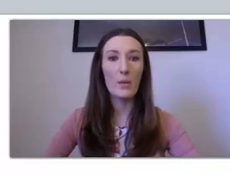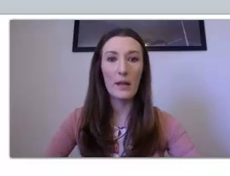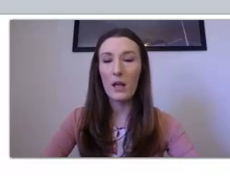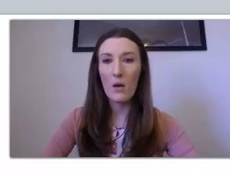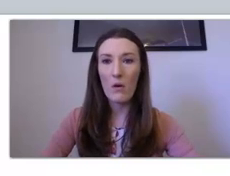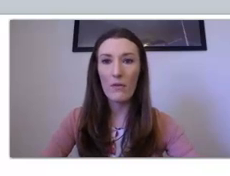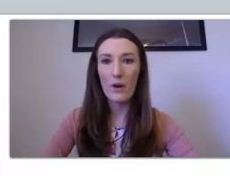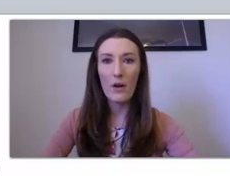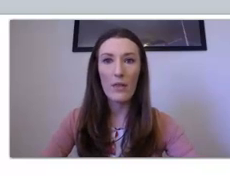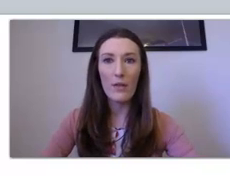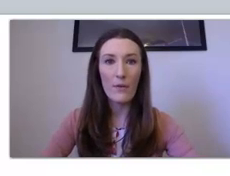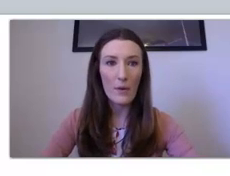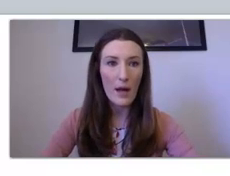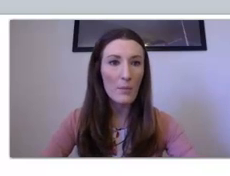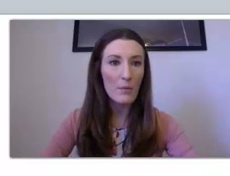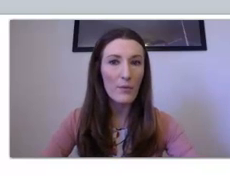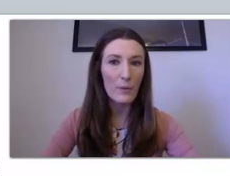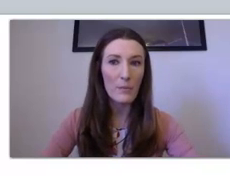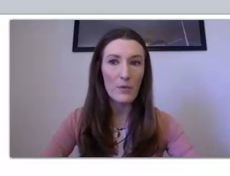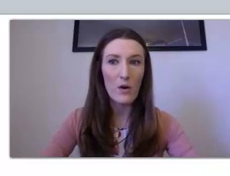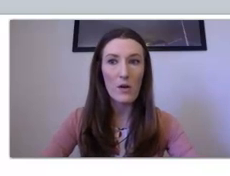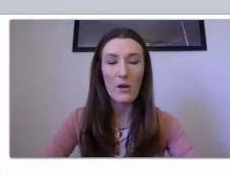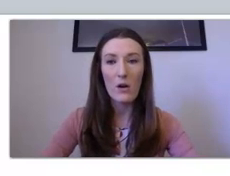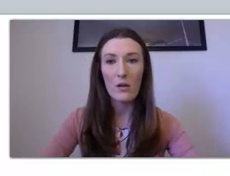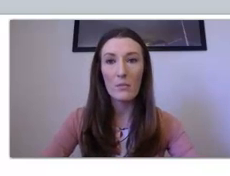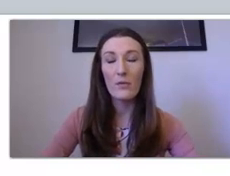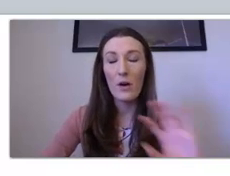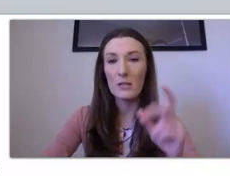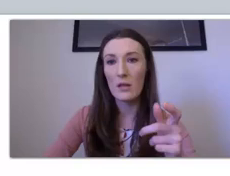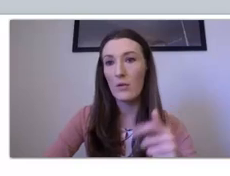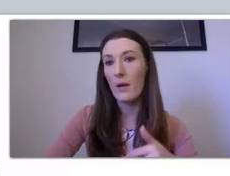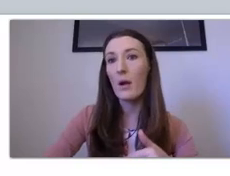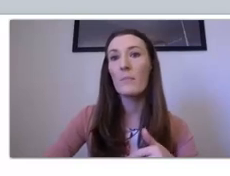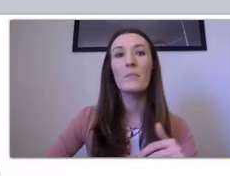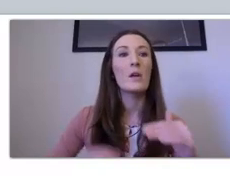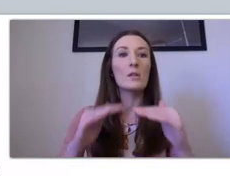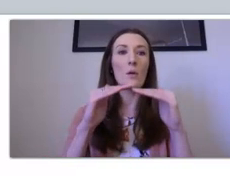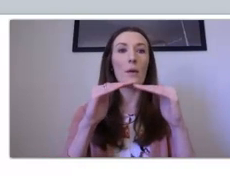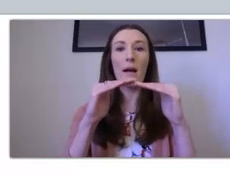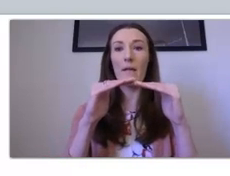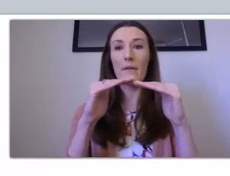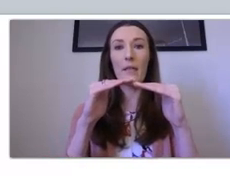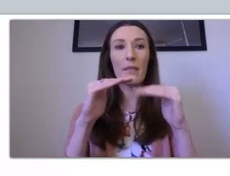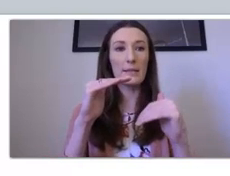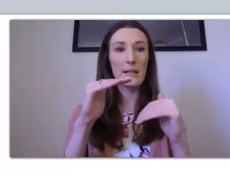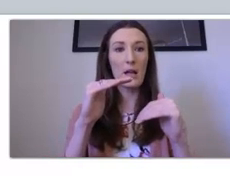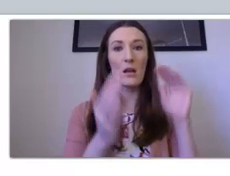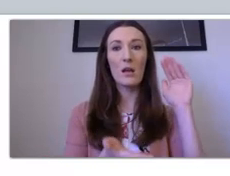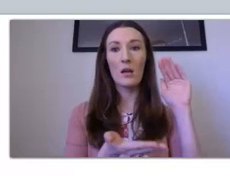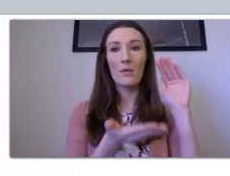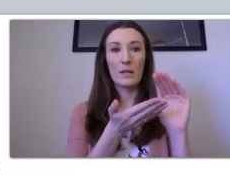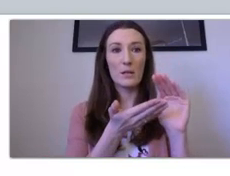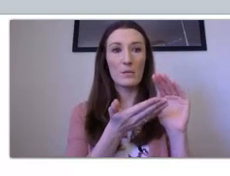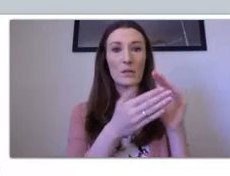We can quickly go over the vocab before we move on to the grammar. So we have less